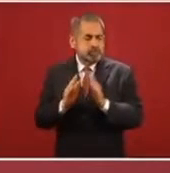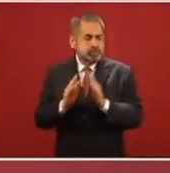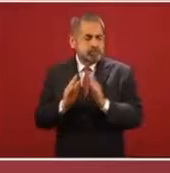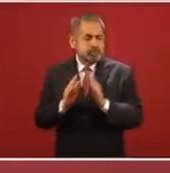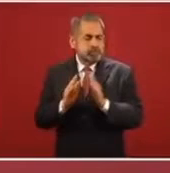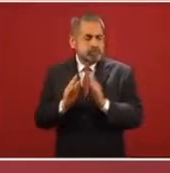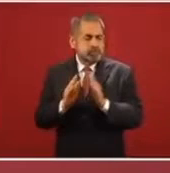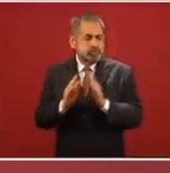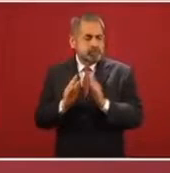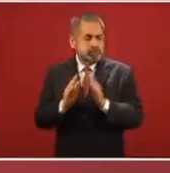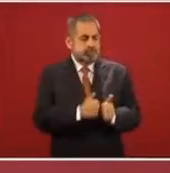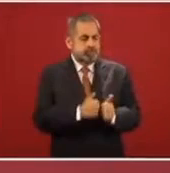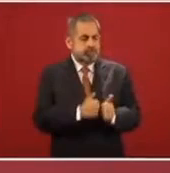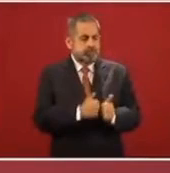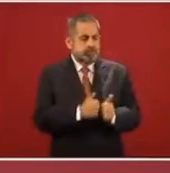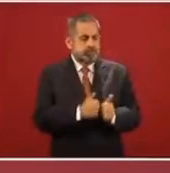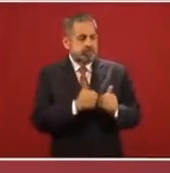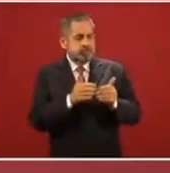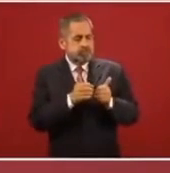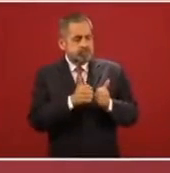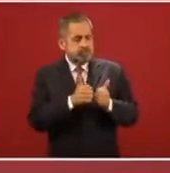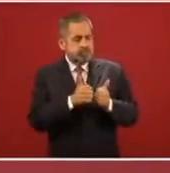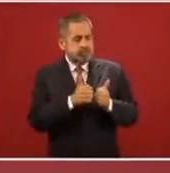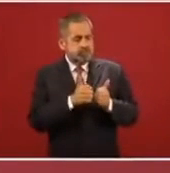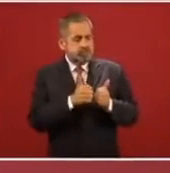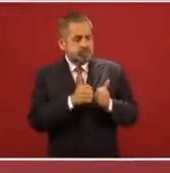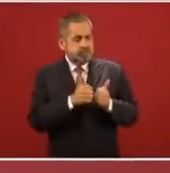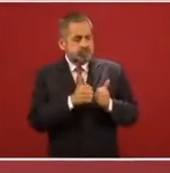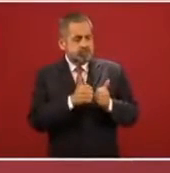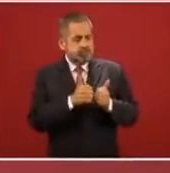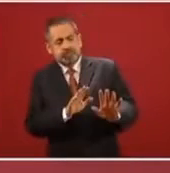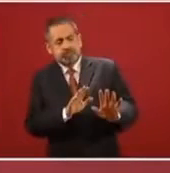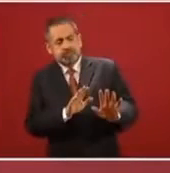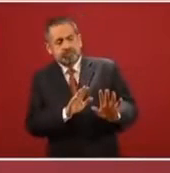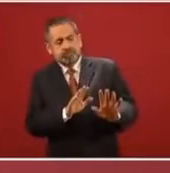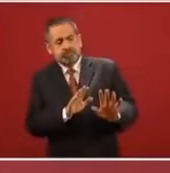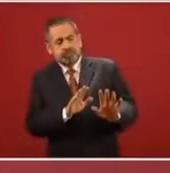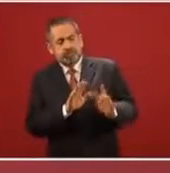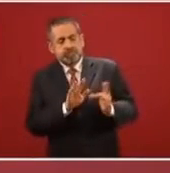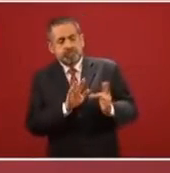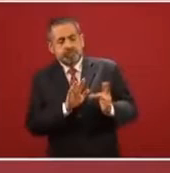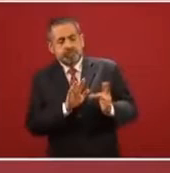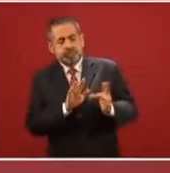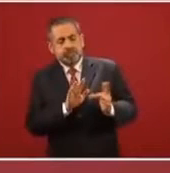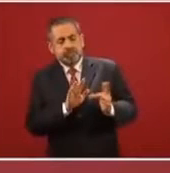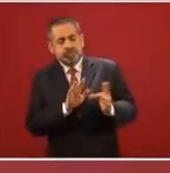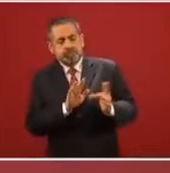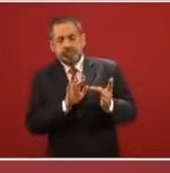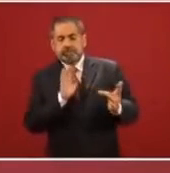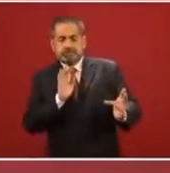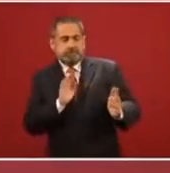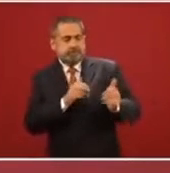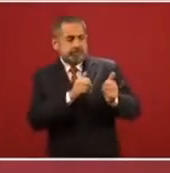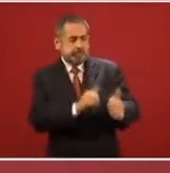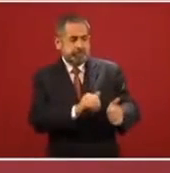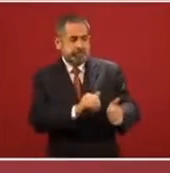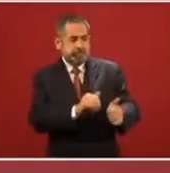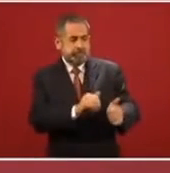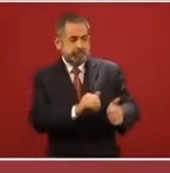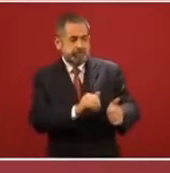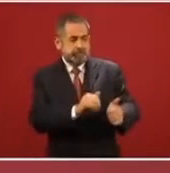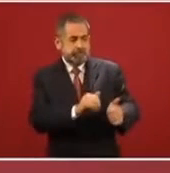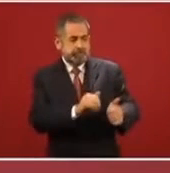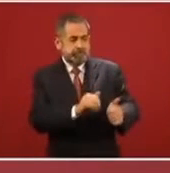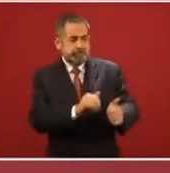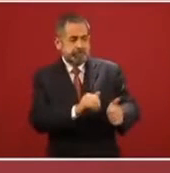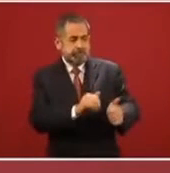maintained with observation indirecta a indirectly distancia en at a distance sus domicilios at